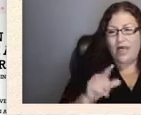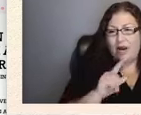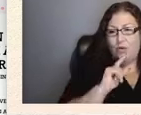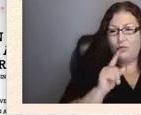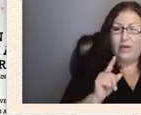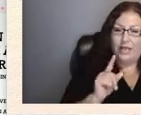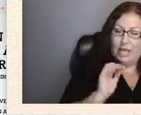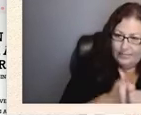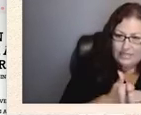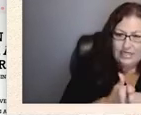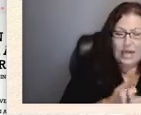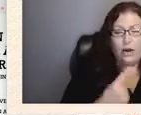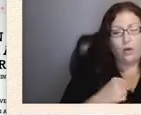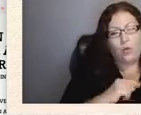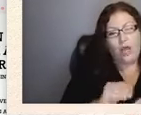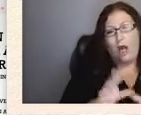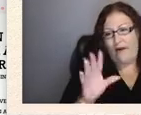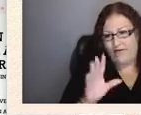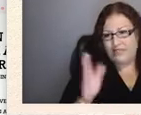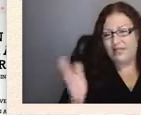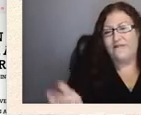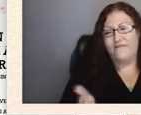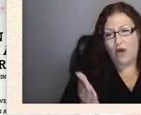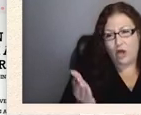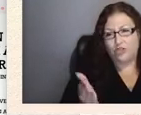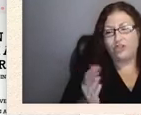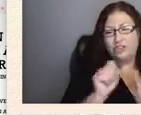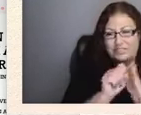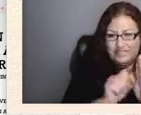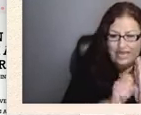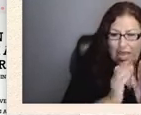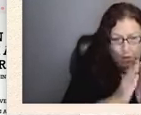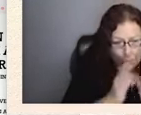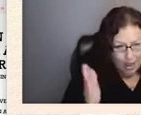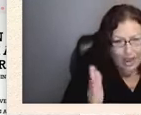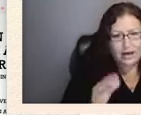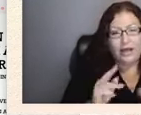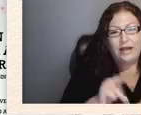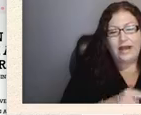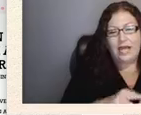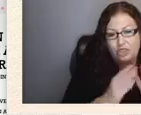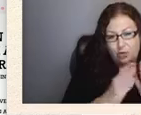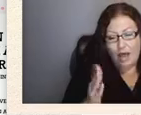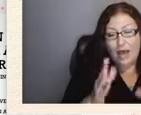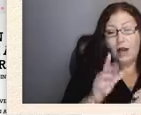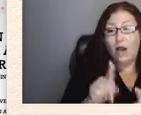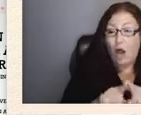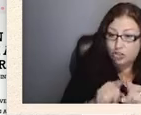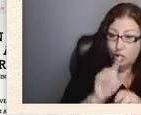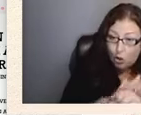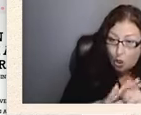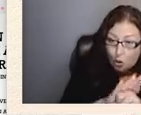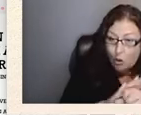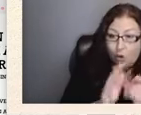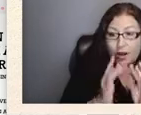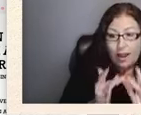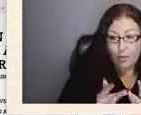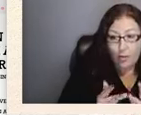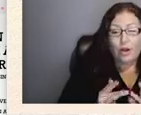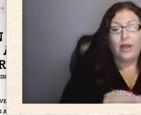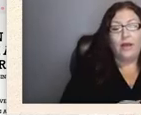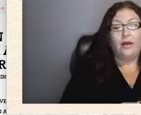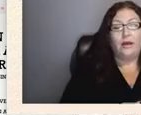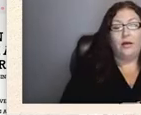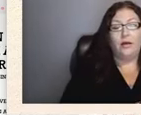We foster statewide, nationwide, but also local networking. We are